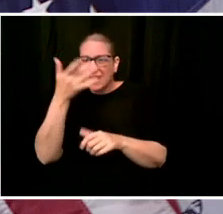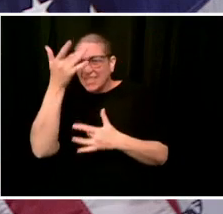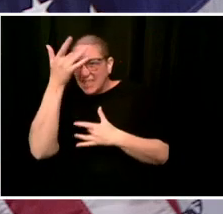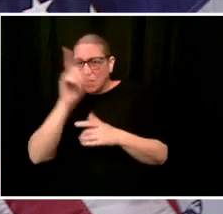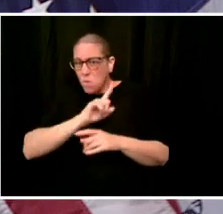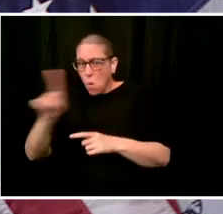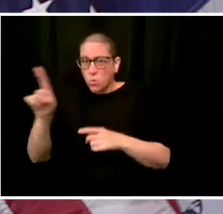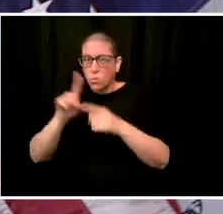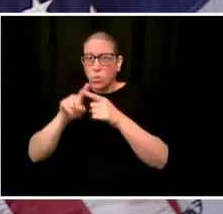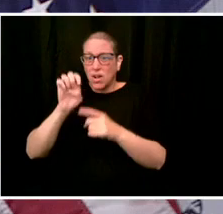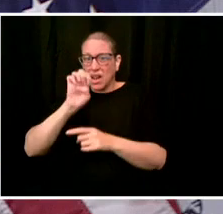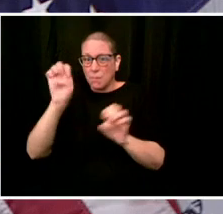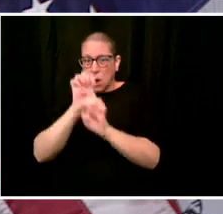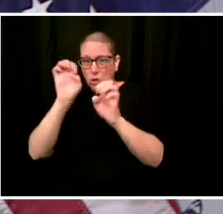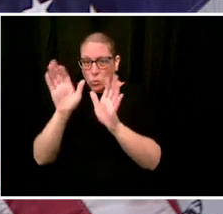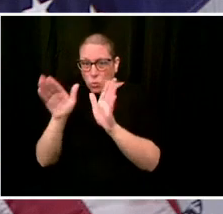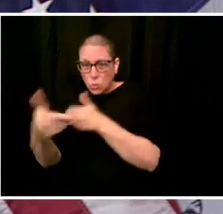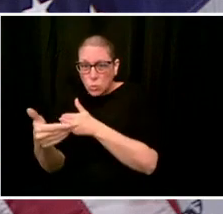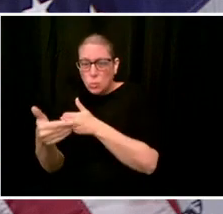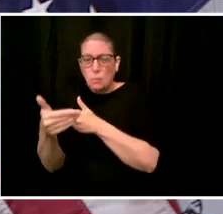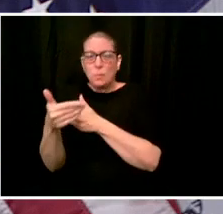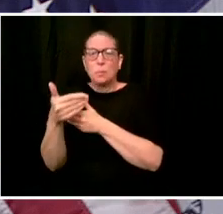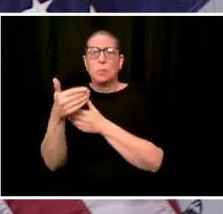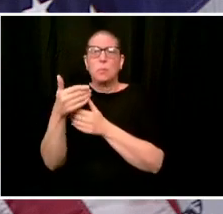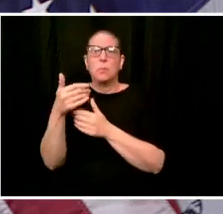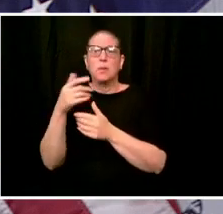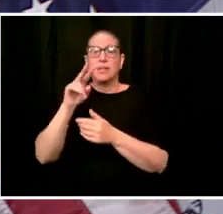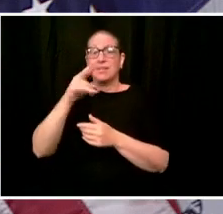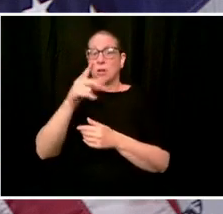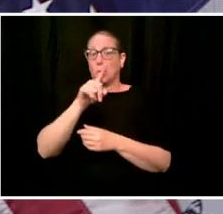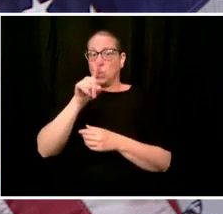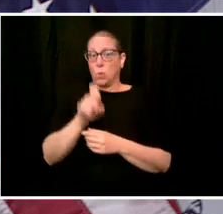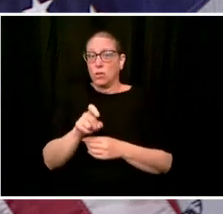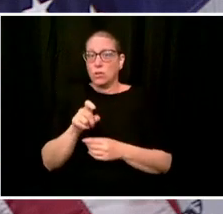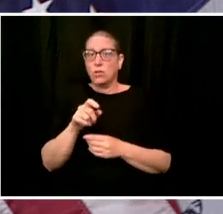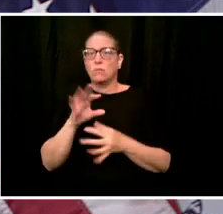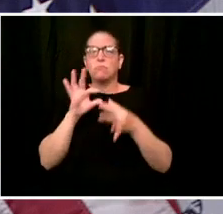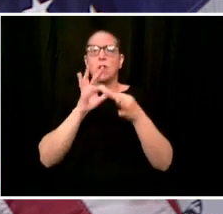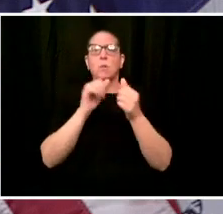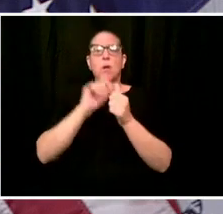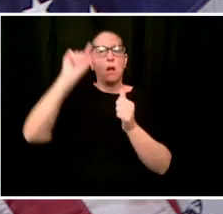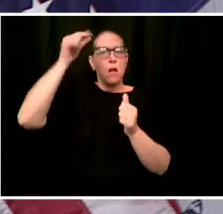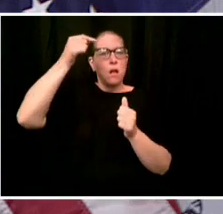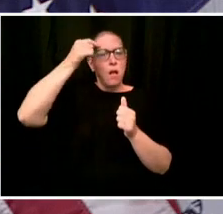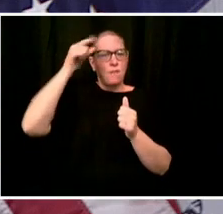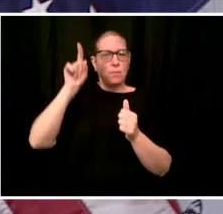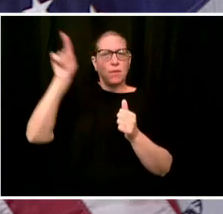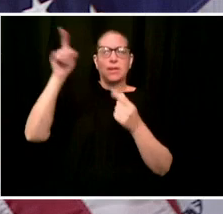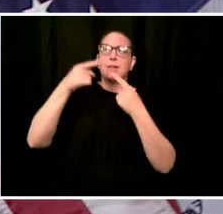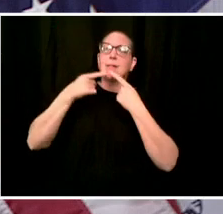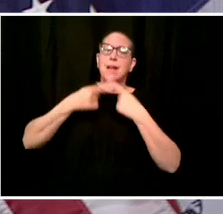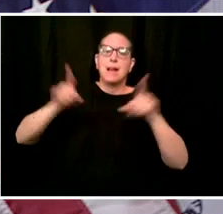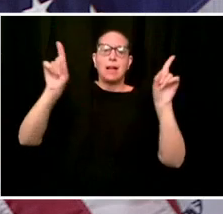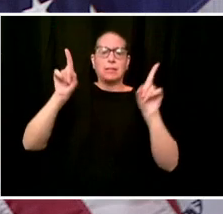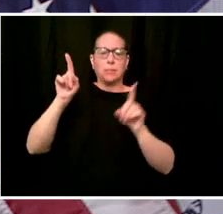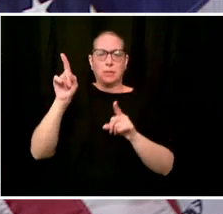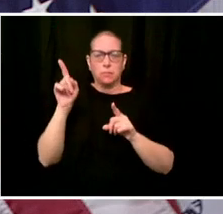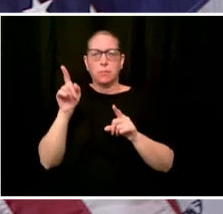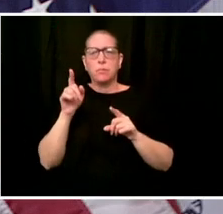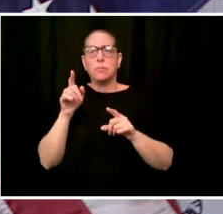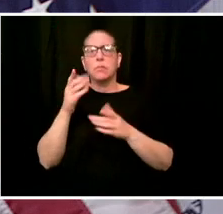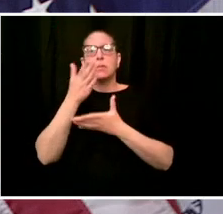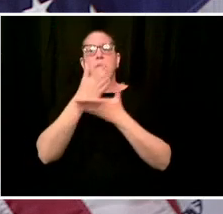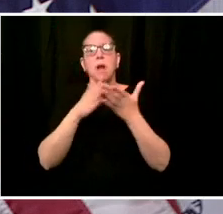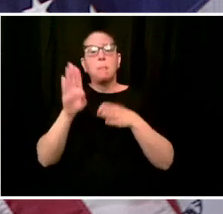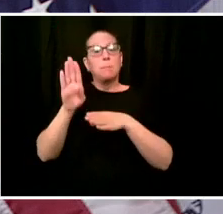Hogan. Following up on the governor's announcement yesterday that some businesses will begin opening statewide on May 15th, including landscaping